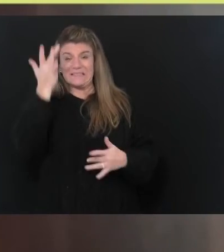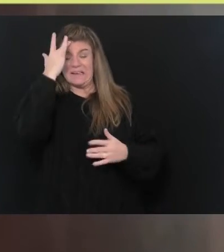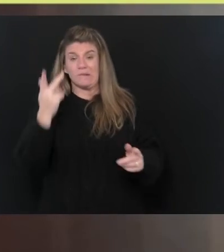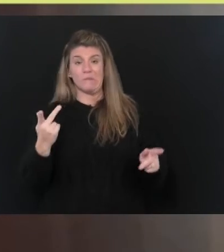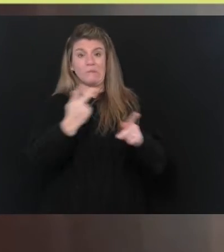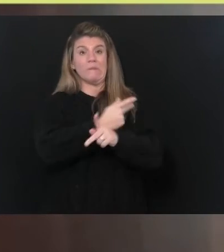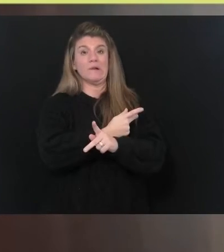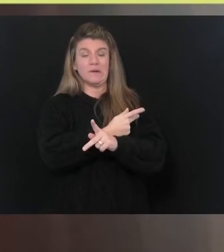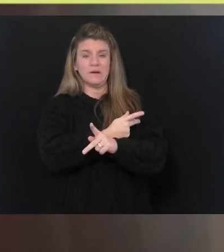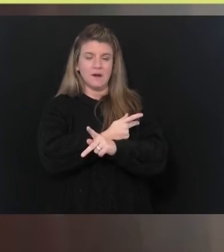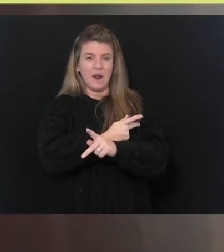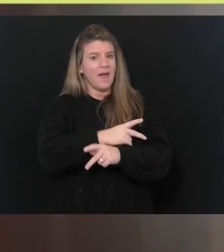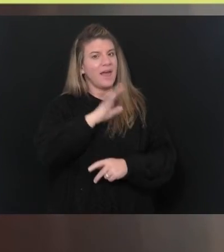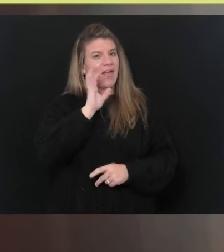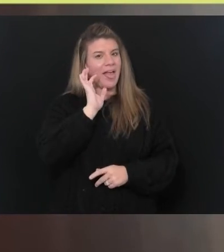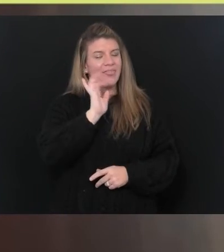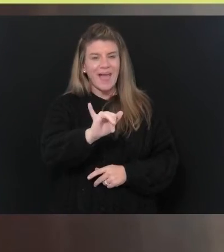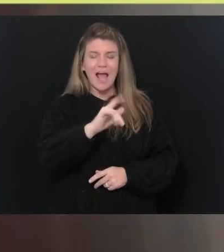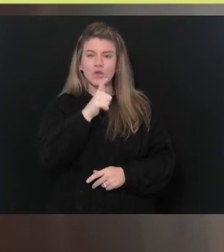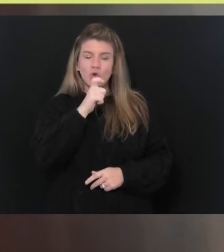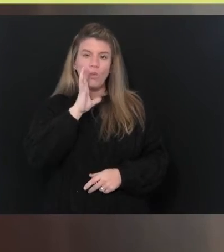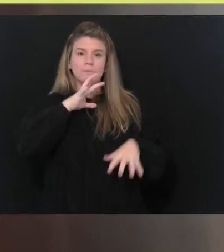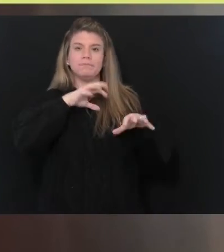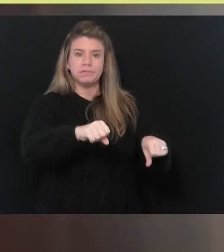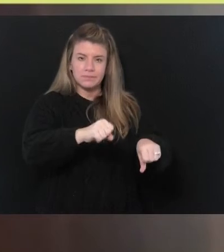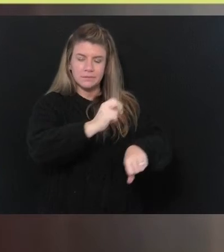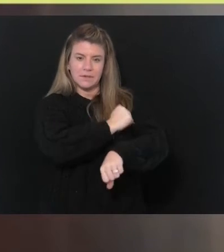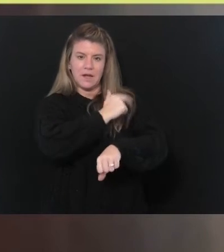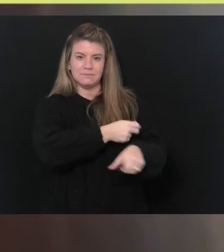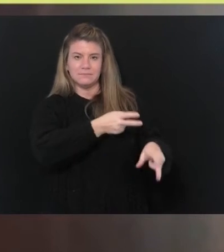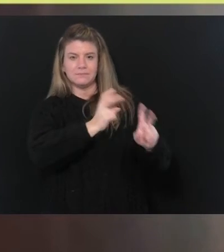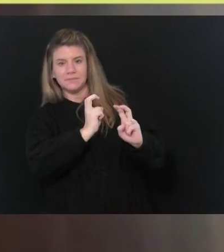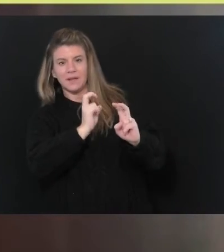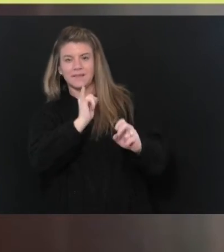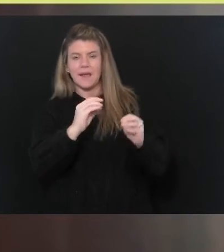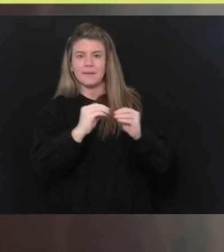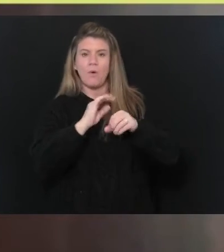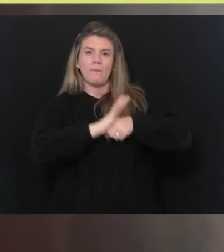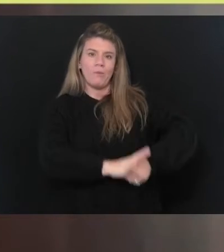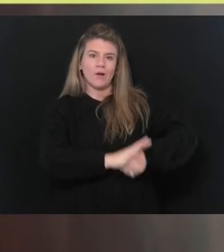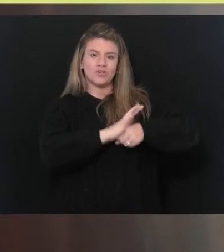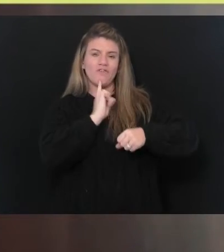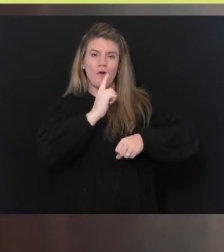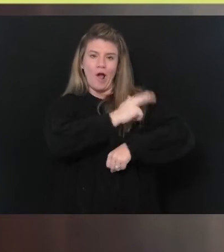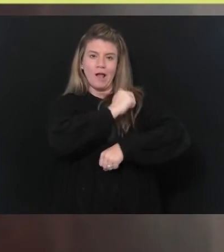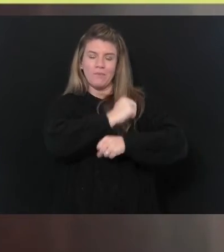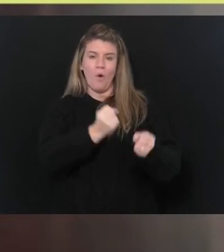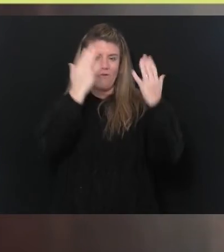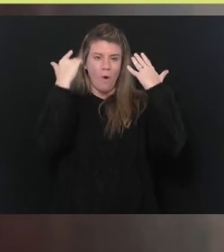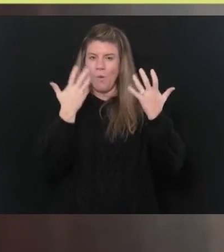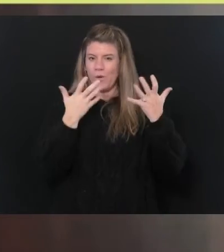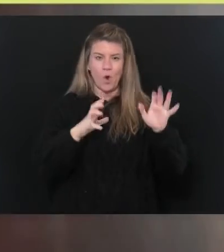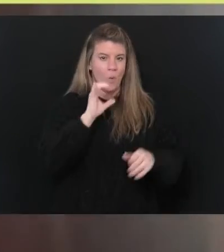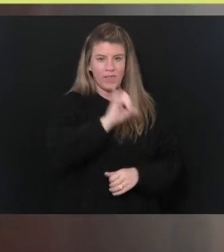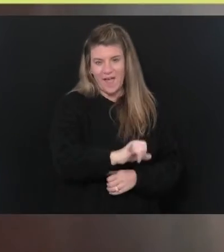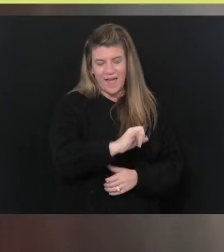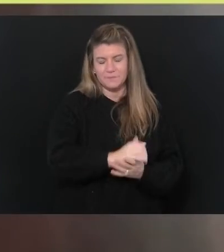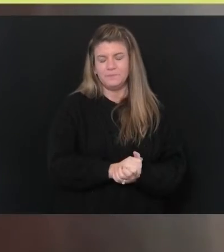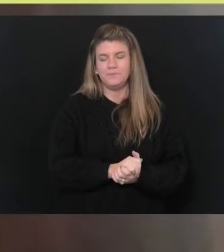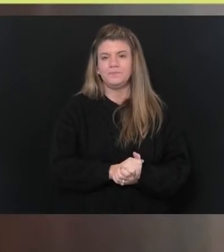which take up acute hospital beds, which puts more pressure on those hospitals. The last thing I want to say, and this is